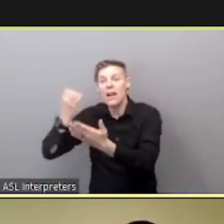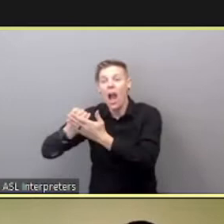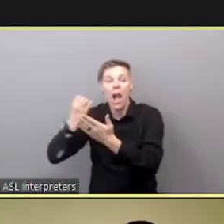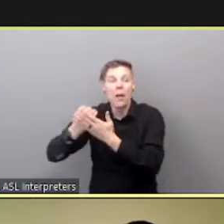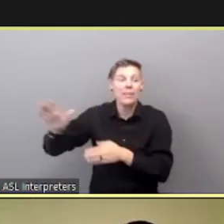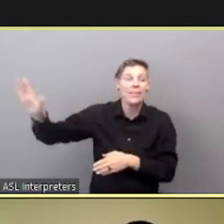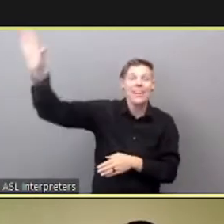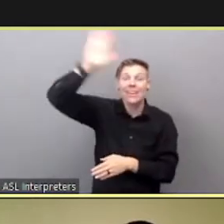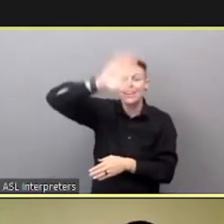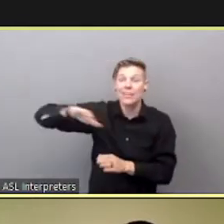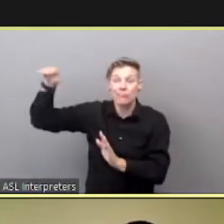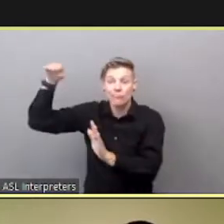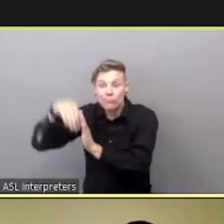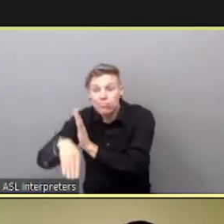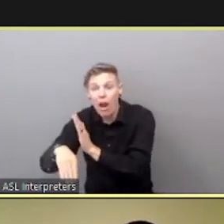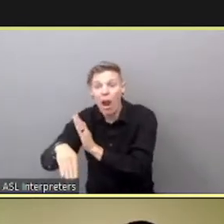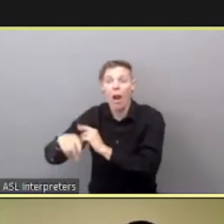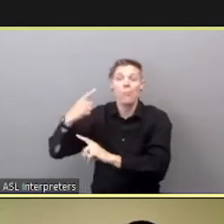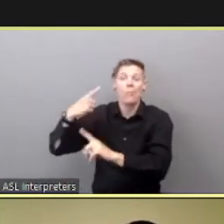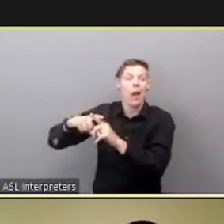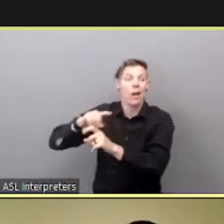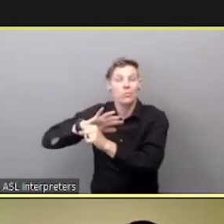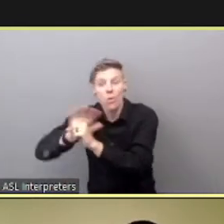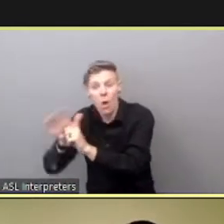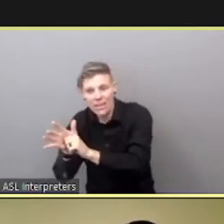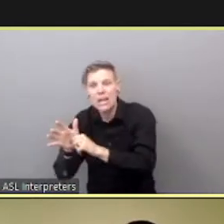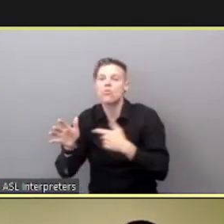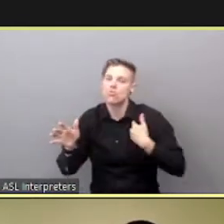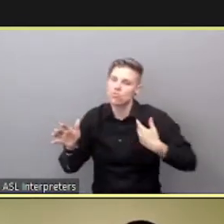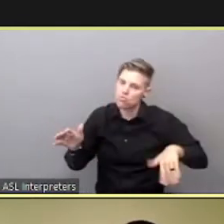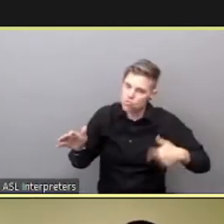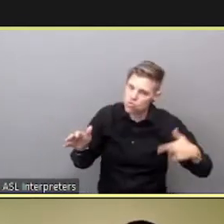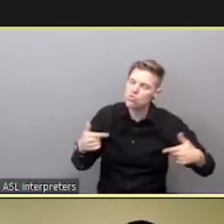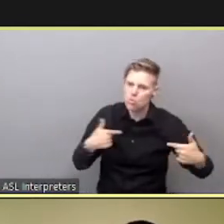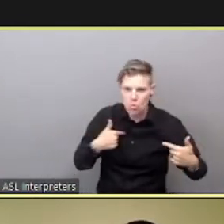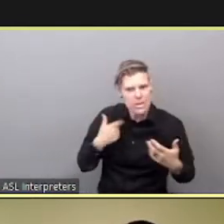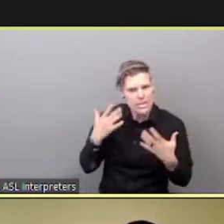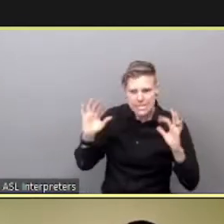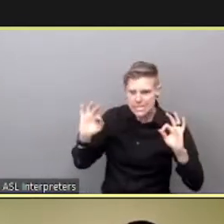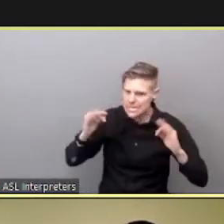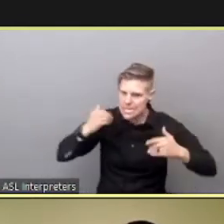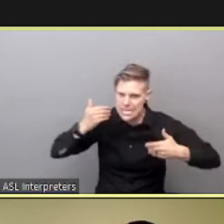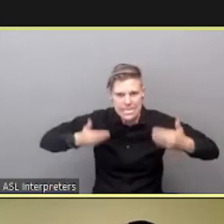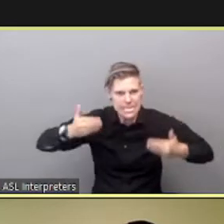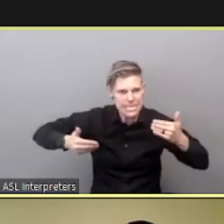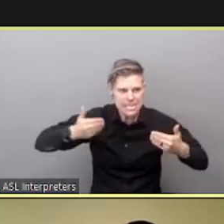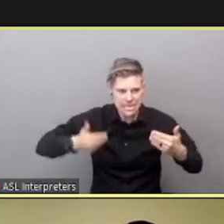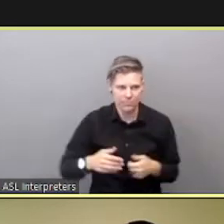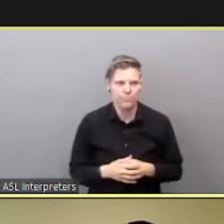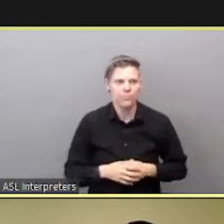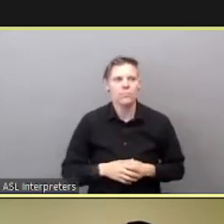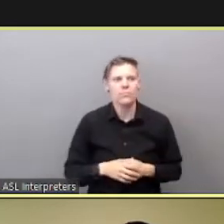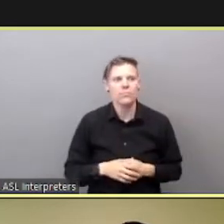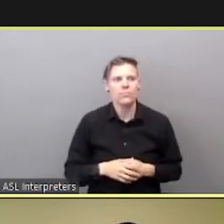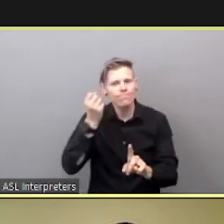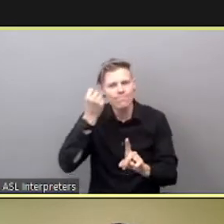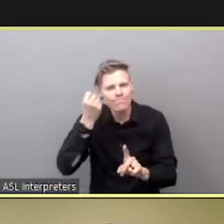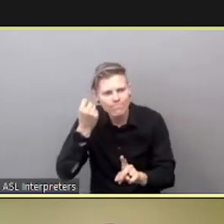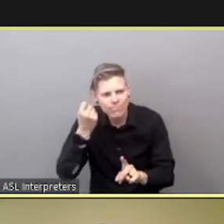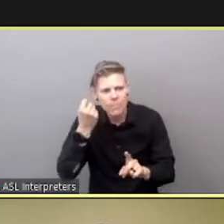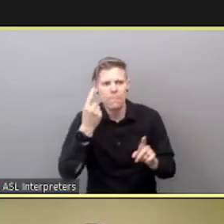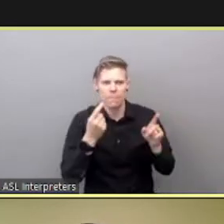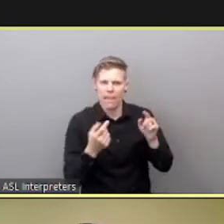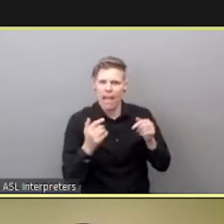Another bit of data that's very important to us is understanding how industries are bouncing back from an economic downturn. This slide right